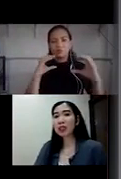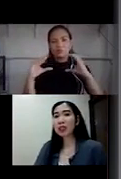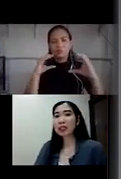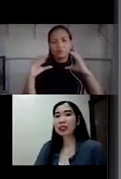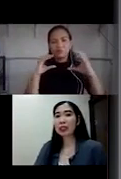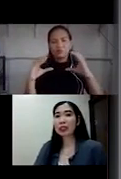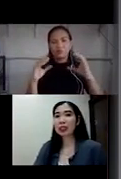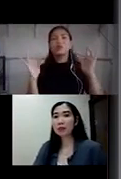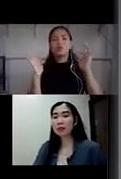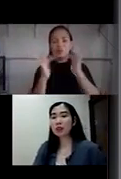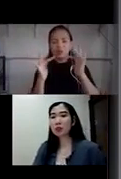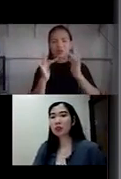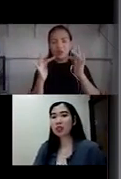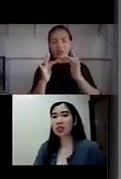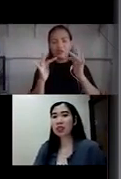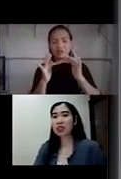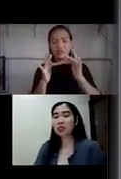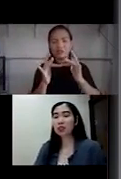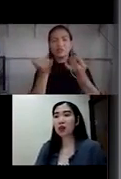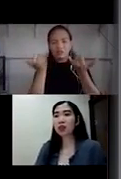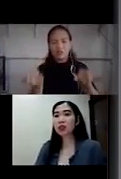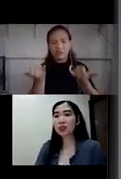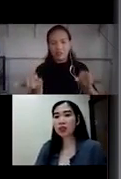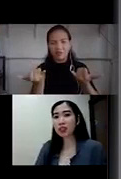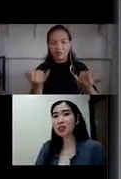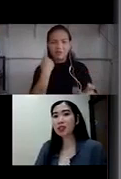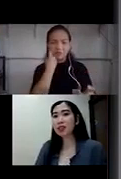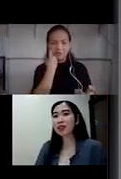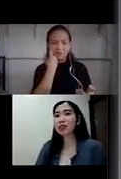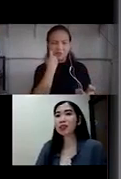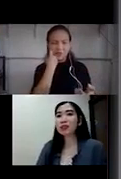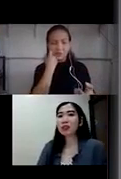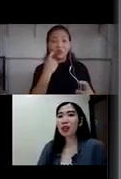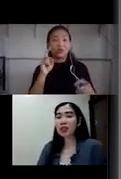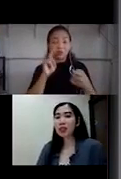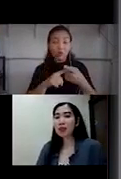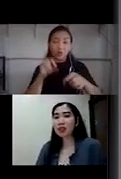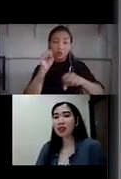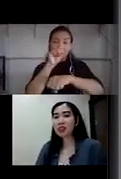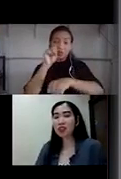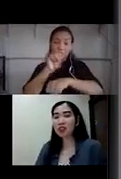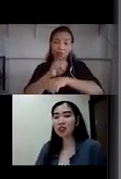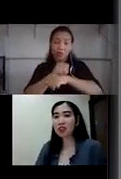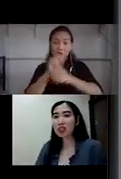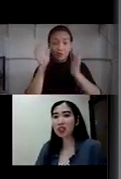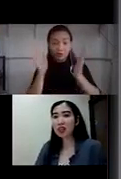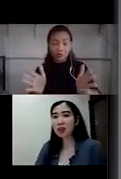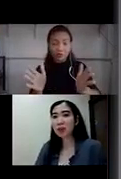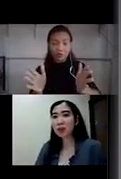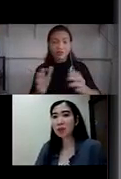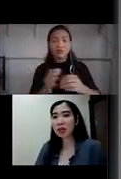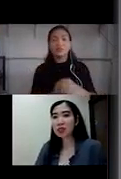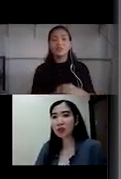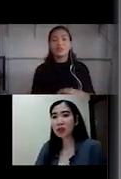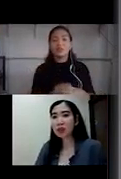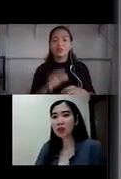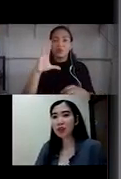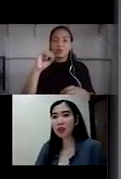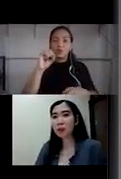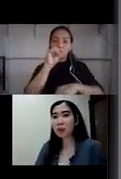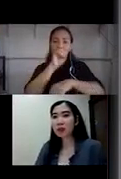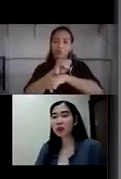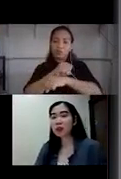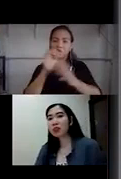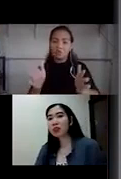online na tayo nakikipag-communicate to our colleagues, right? Kahit kami dito sa office, pumapasok kami,